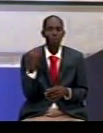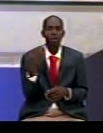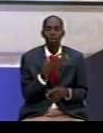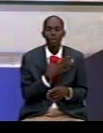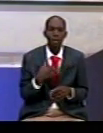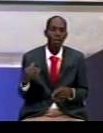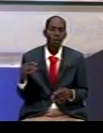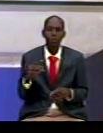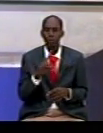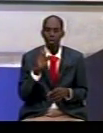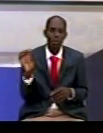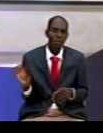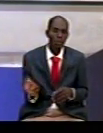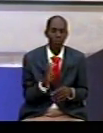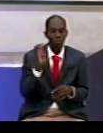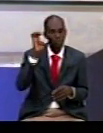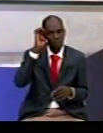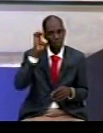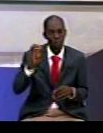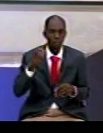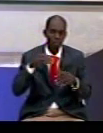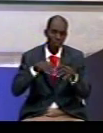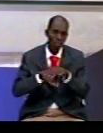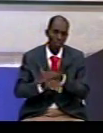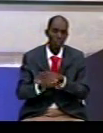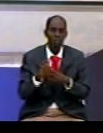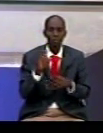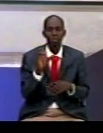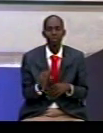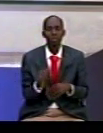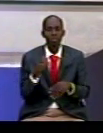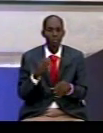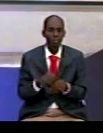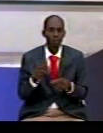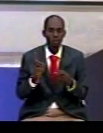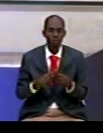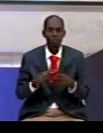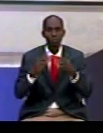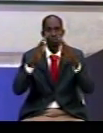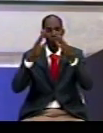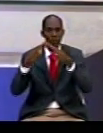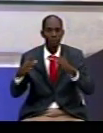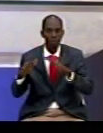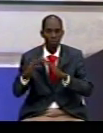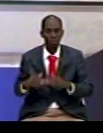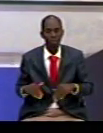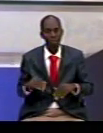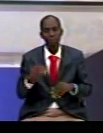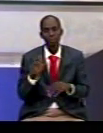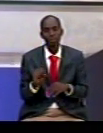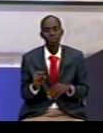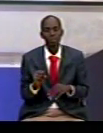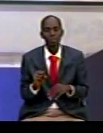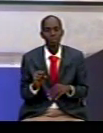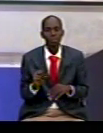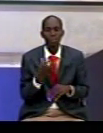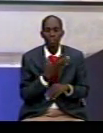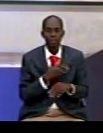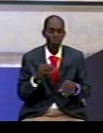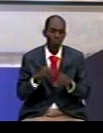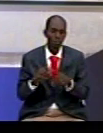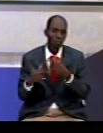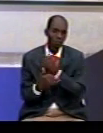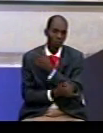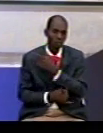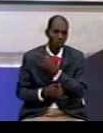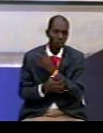And whithersoever he entered, into villages and cities and